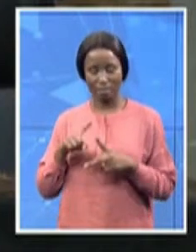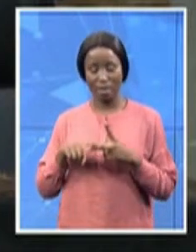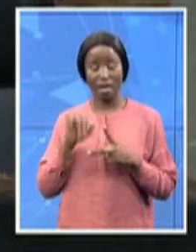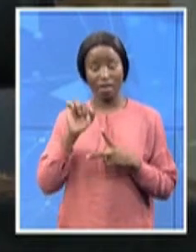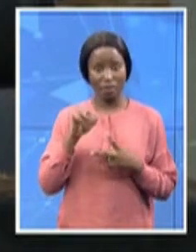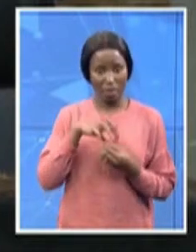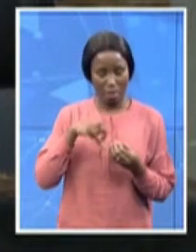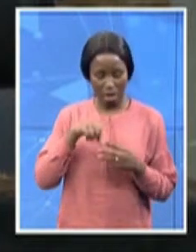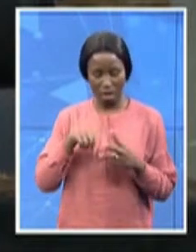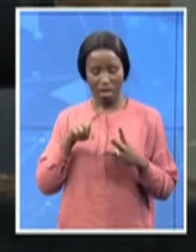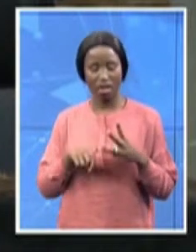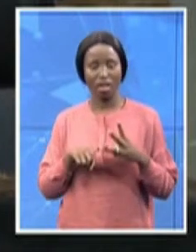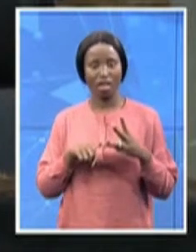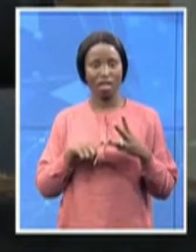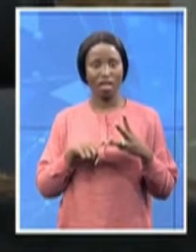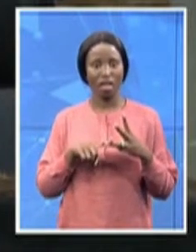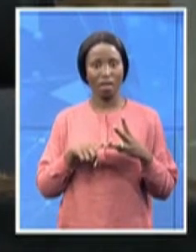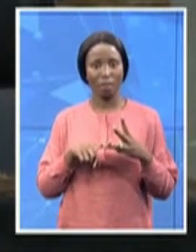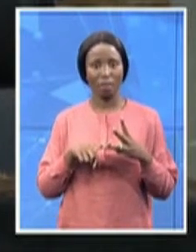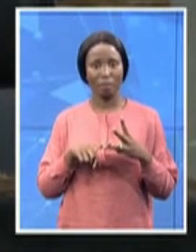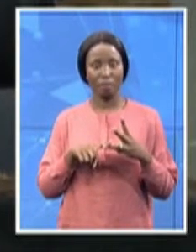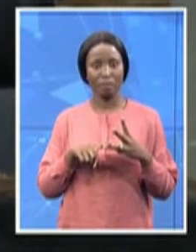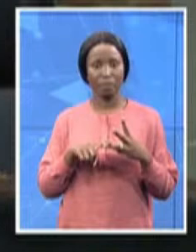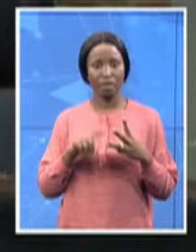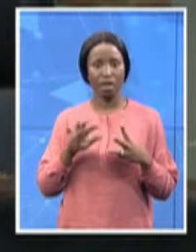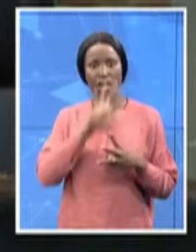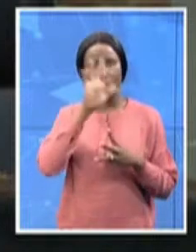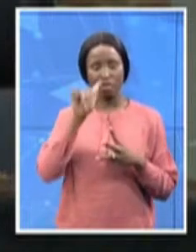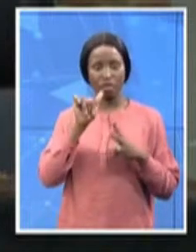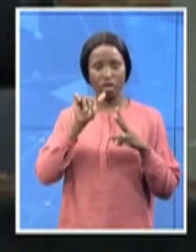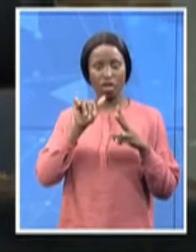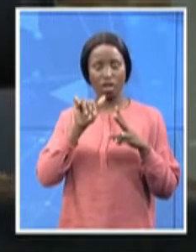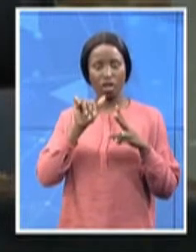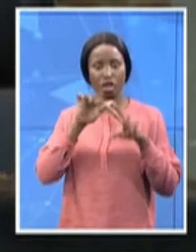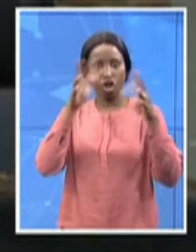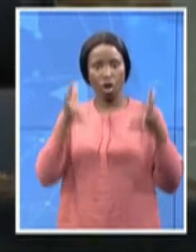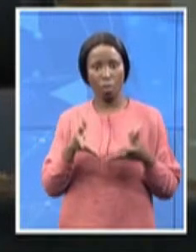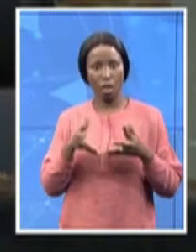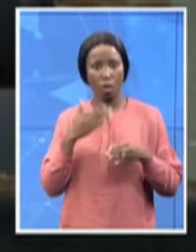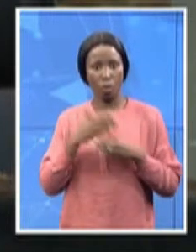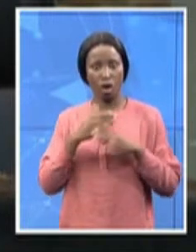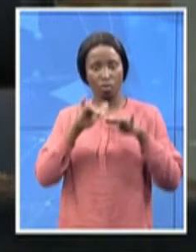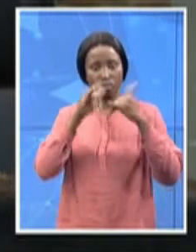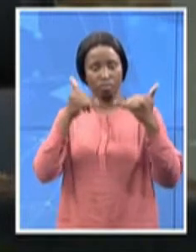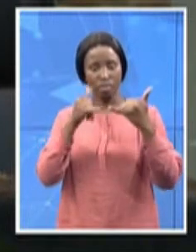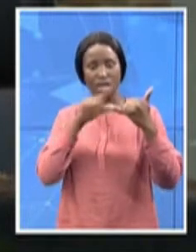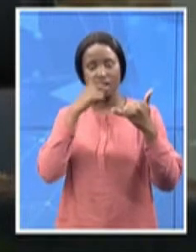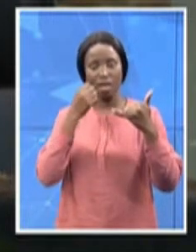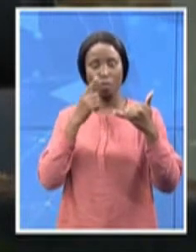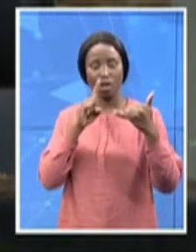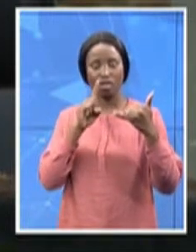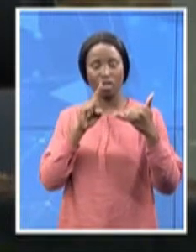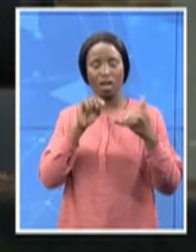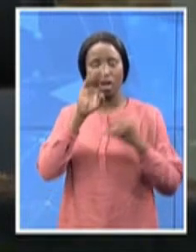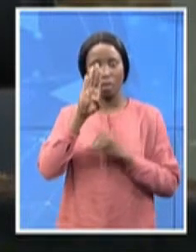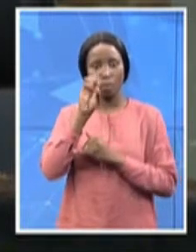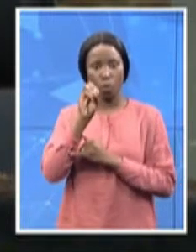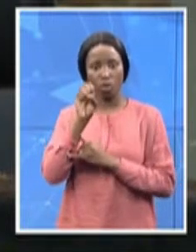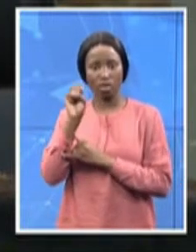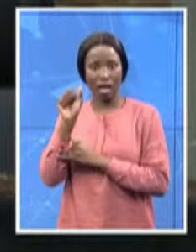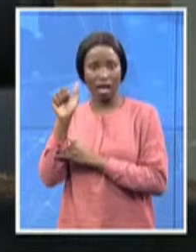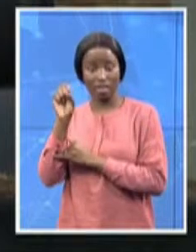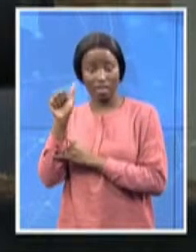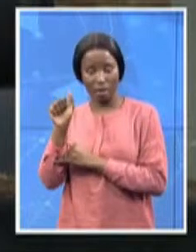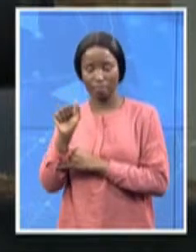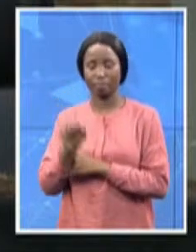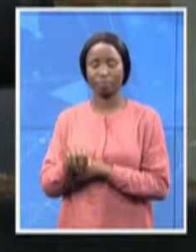African Global Operations, formerly known as Bosasa. The second was the suspicion of money